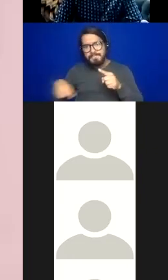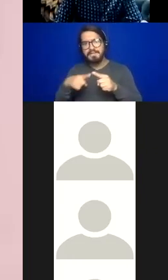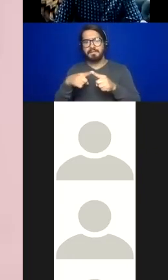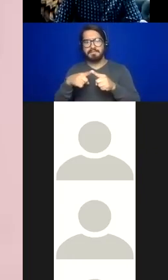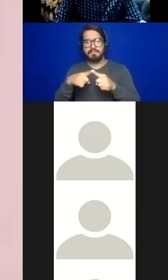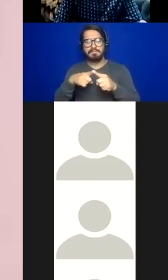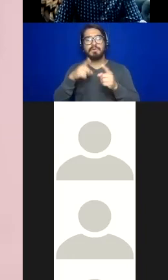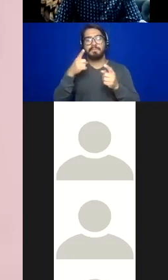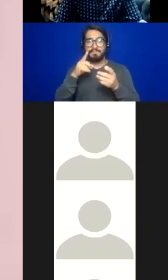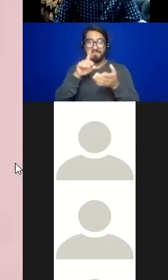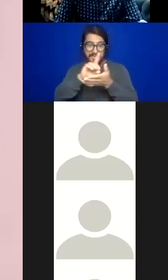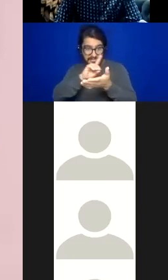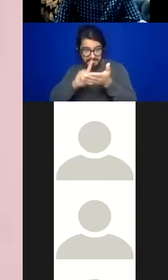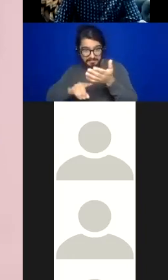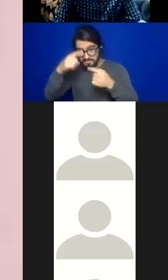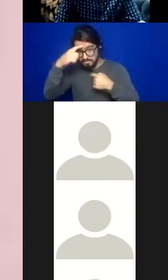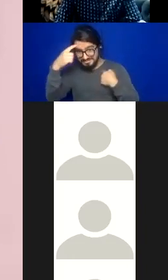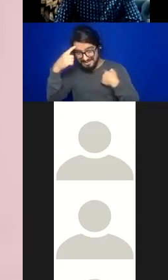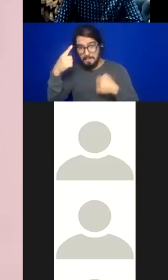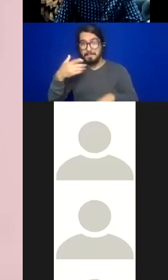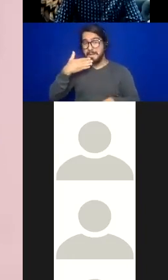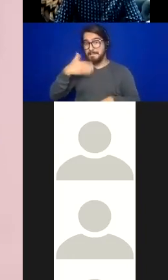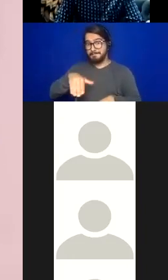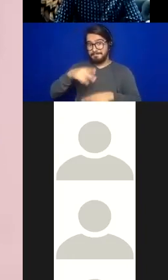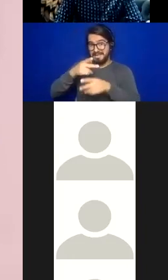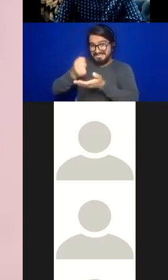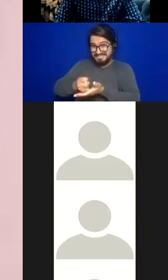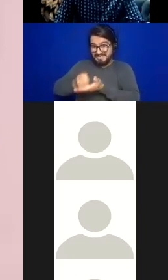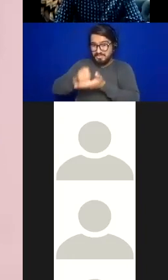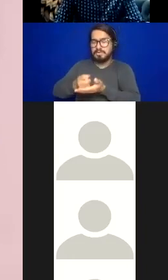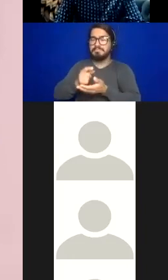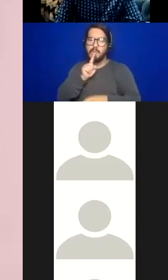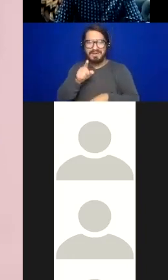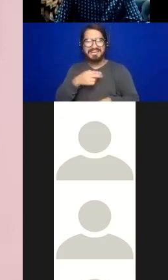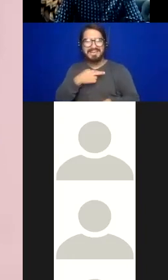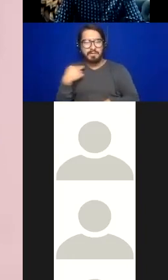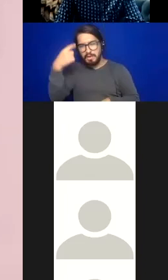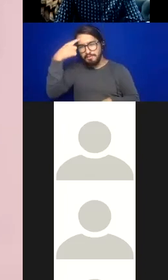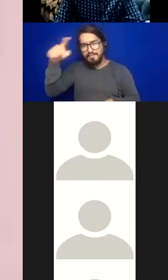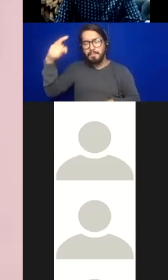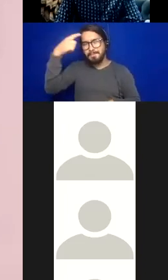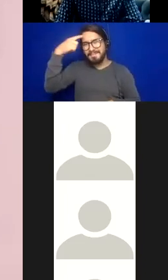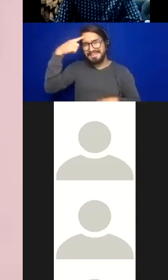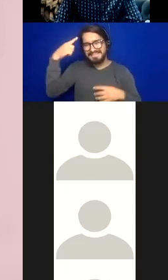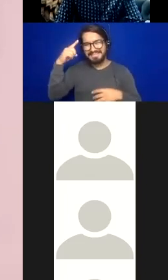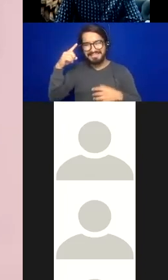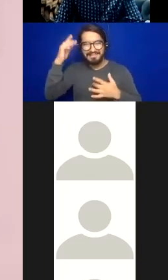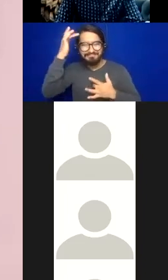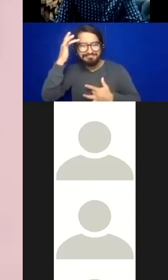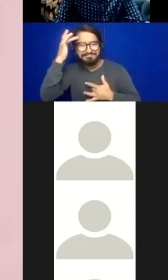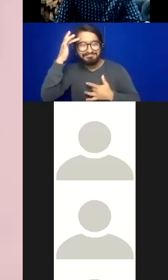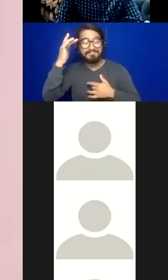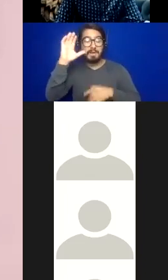and mistreatment we know are really significant risk factors for mental illness. And then when folks seek